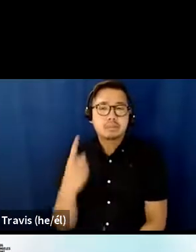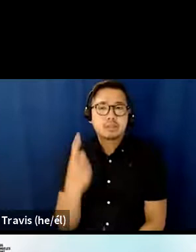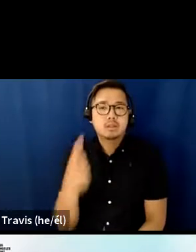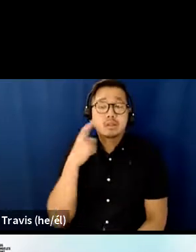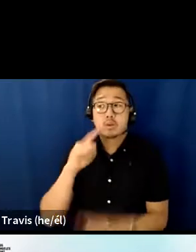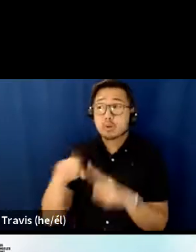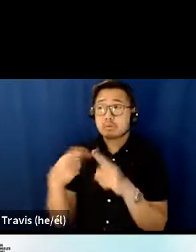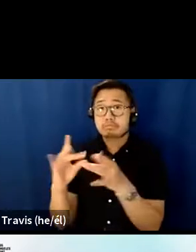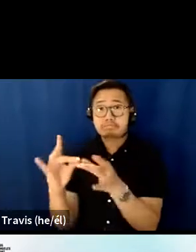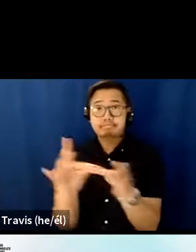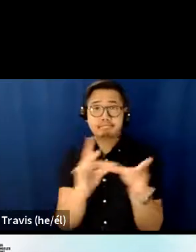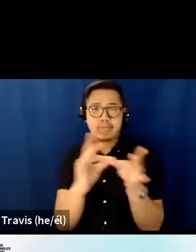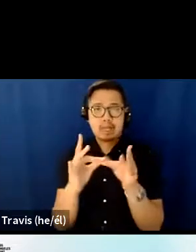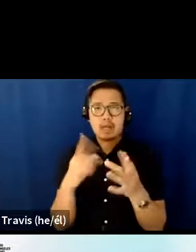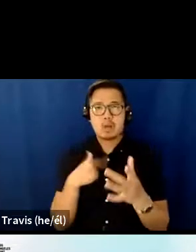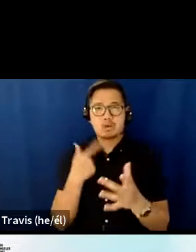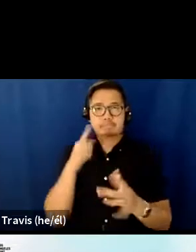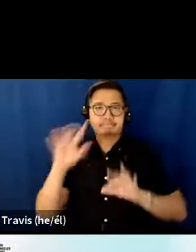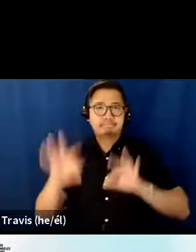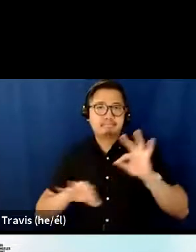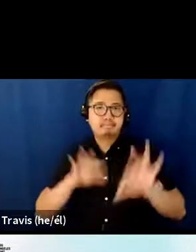were sharing just now.